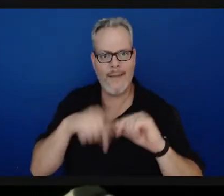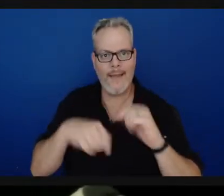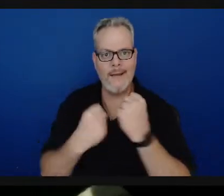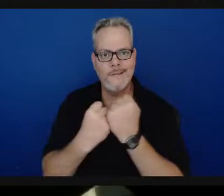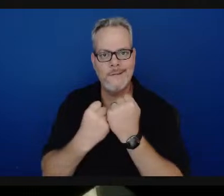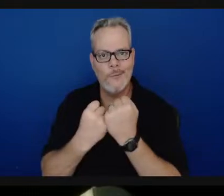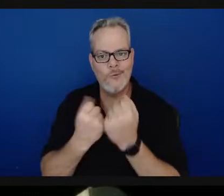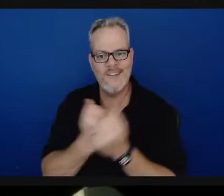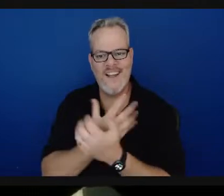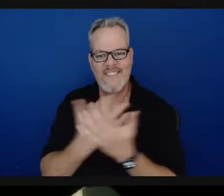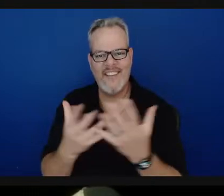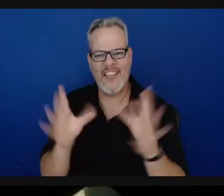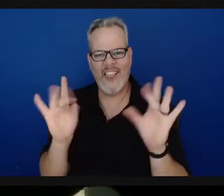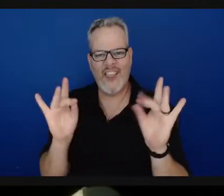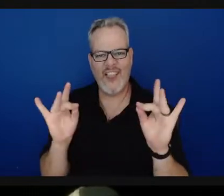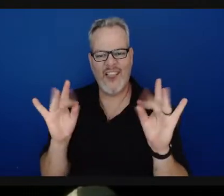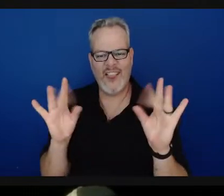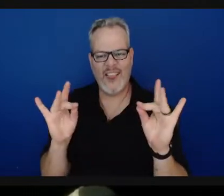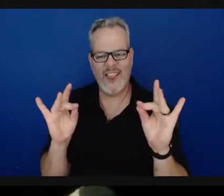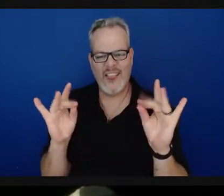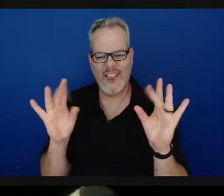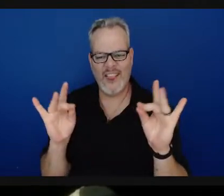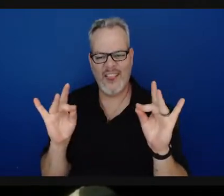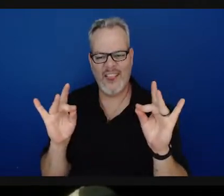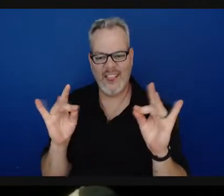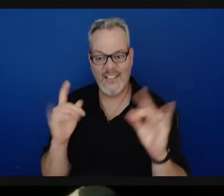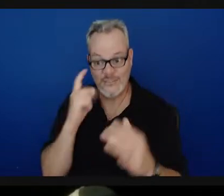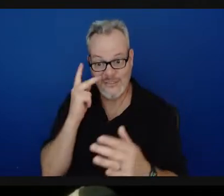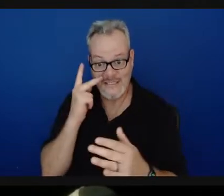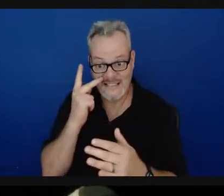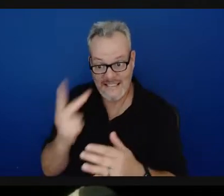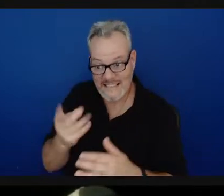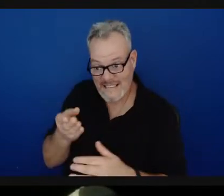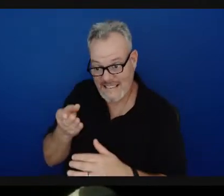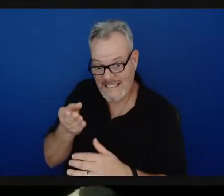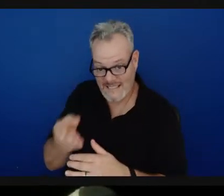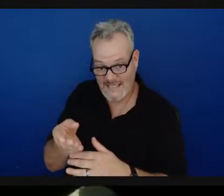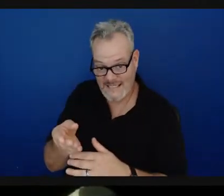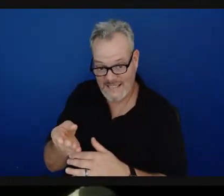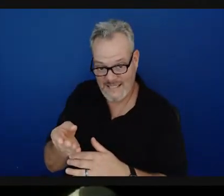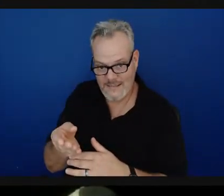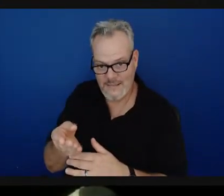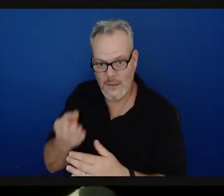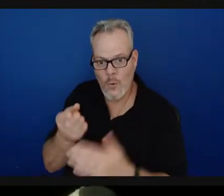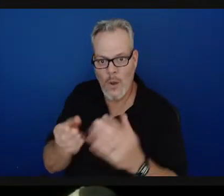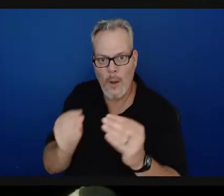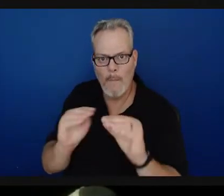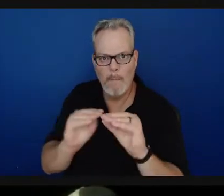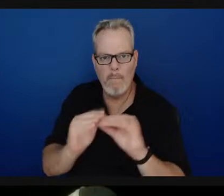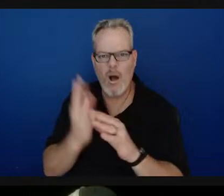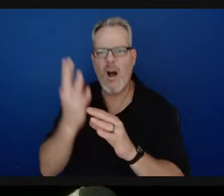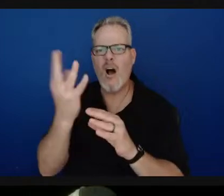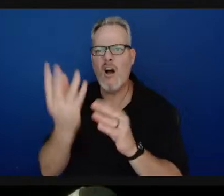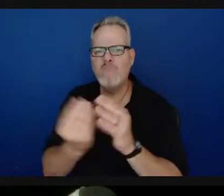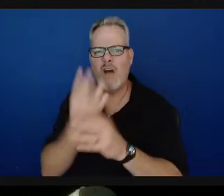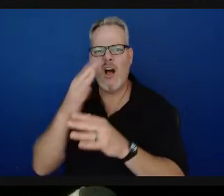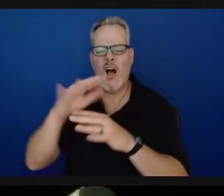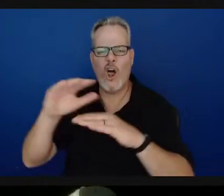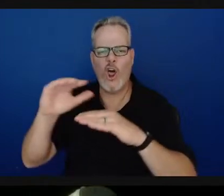on the inside. You can see what's left of the scar right in here. So it can be moving and sliding under its own weight, right?